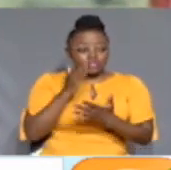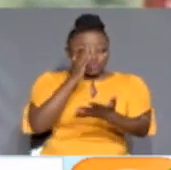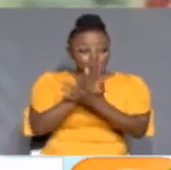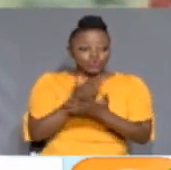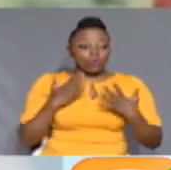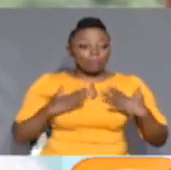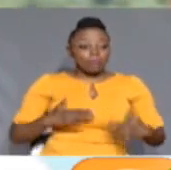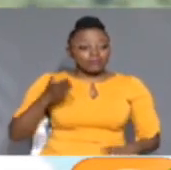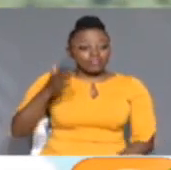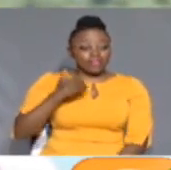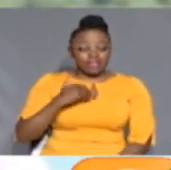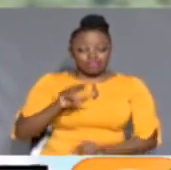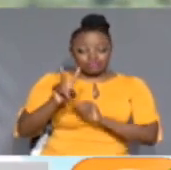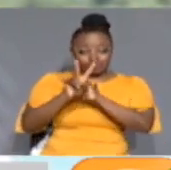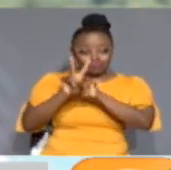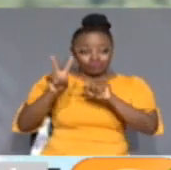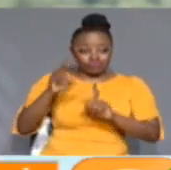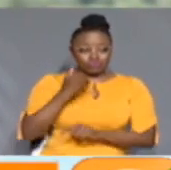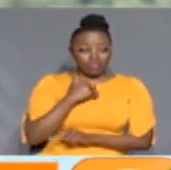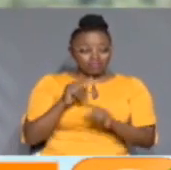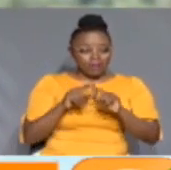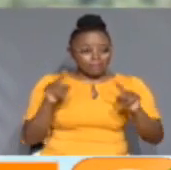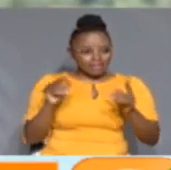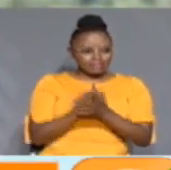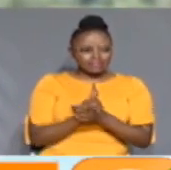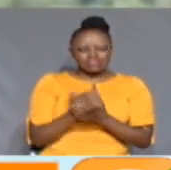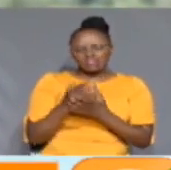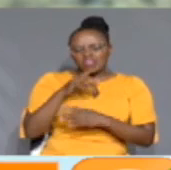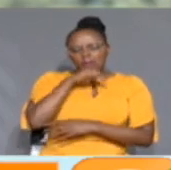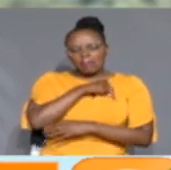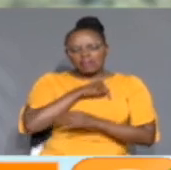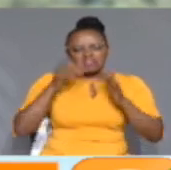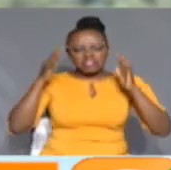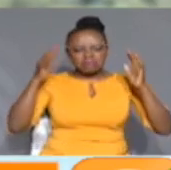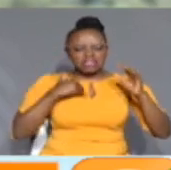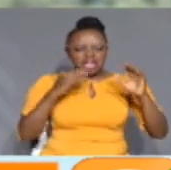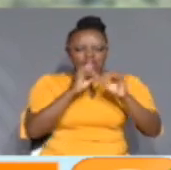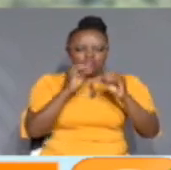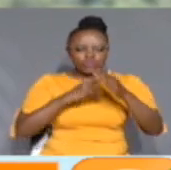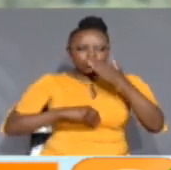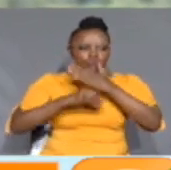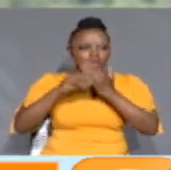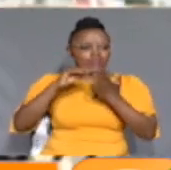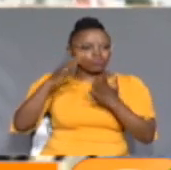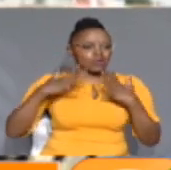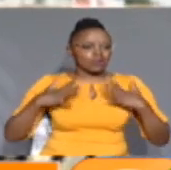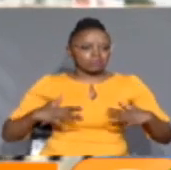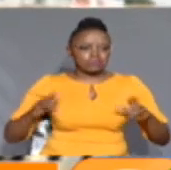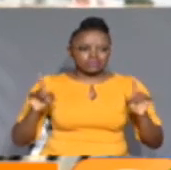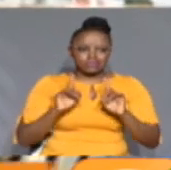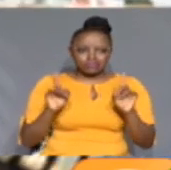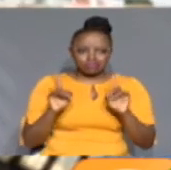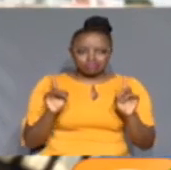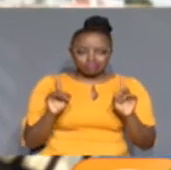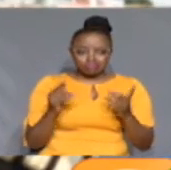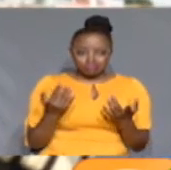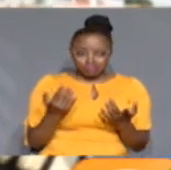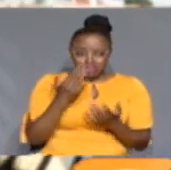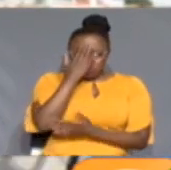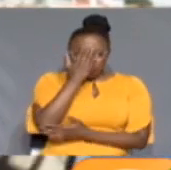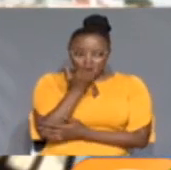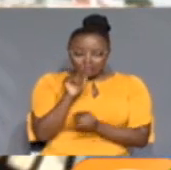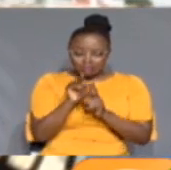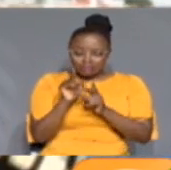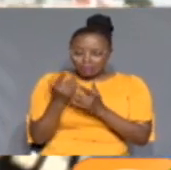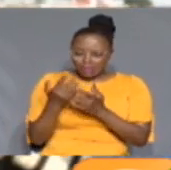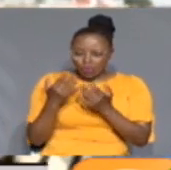iko pale chini, mili miwili, lakini pia haitakuwa na faida kubwa sana kuongeza mili mingine. Because of the